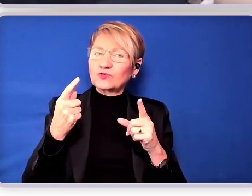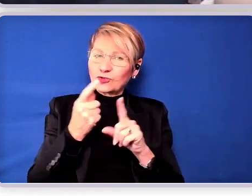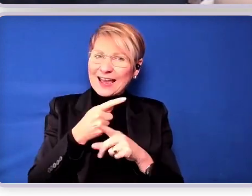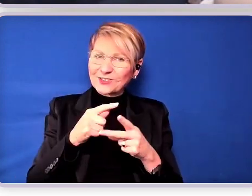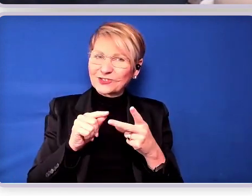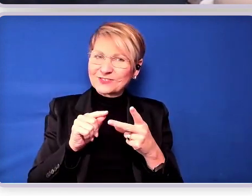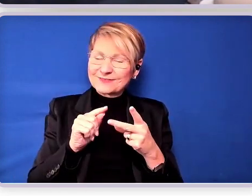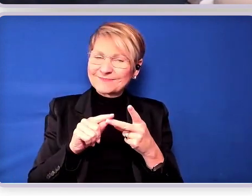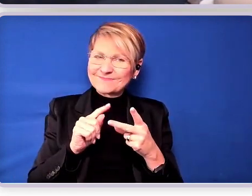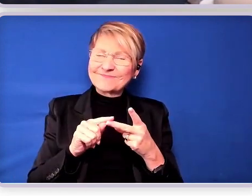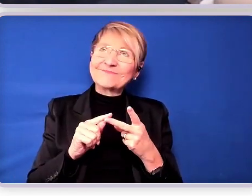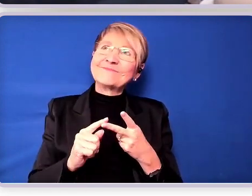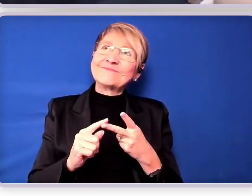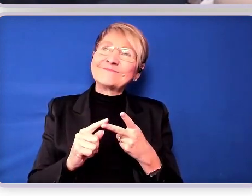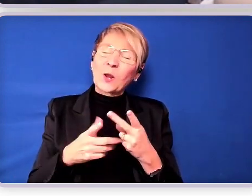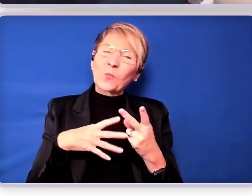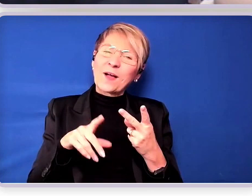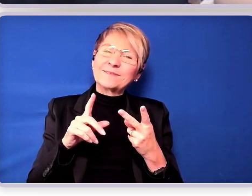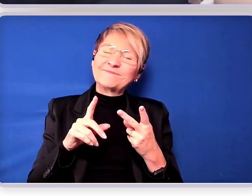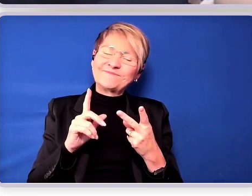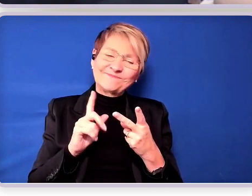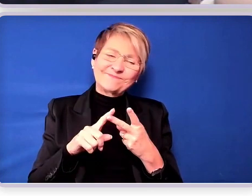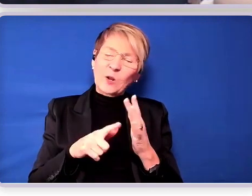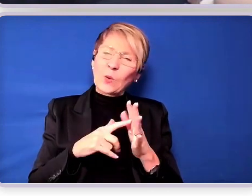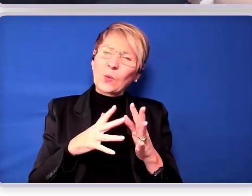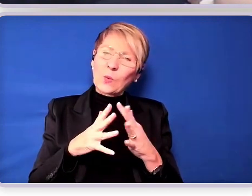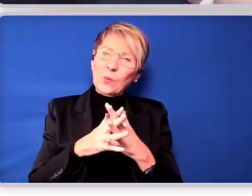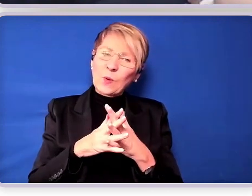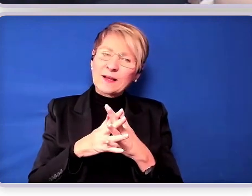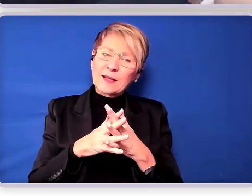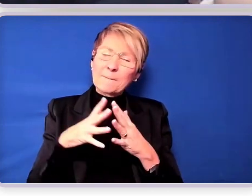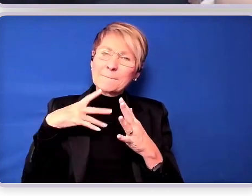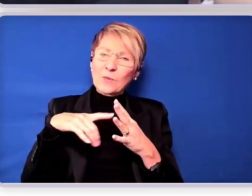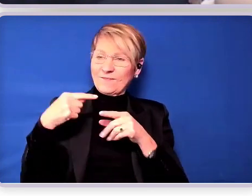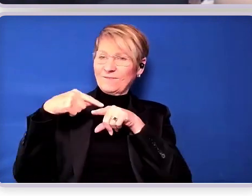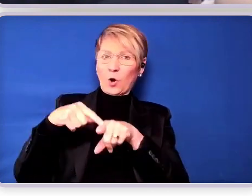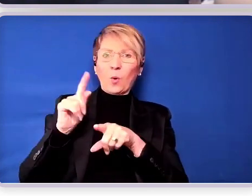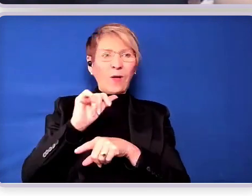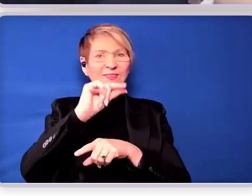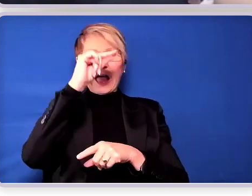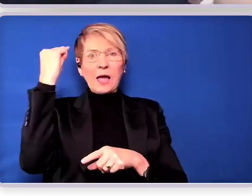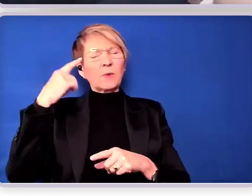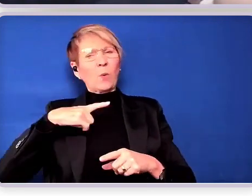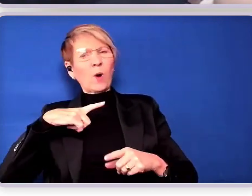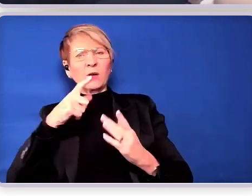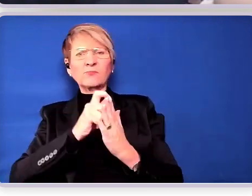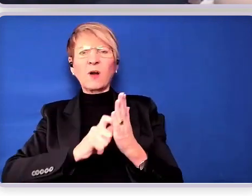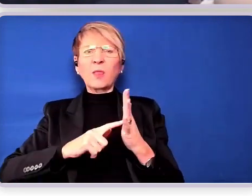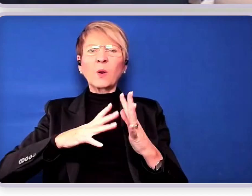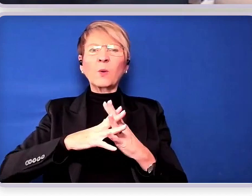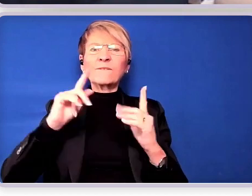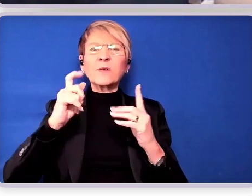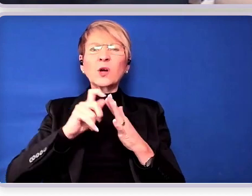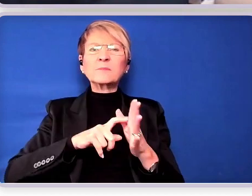the law more commensurate with its objectives. So its objectives are meant to be to create a level